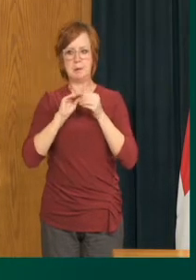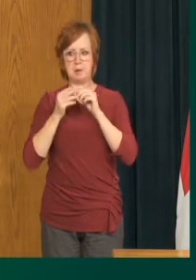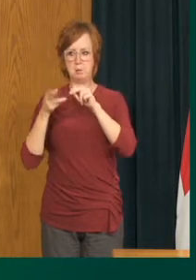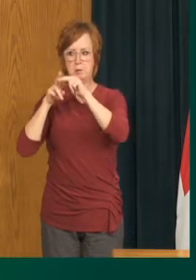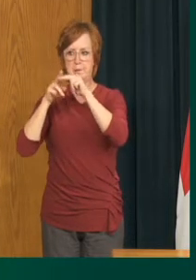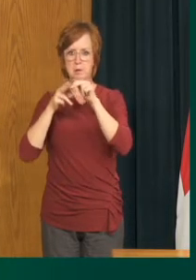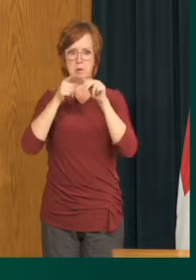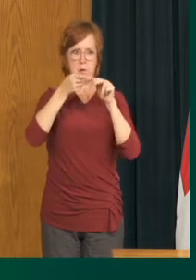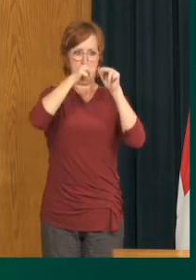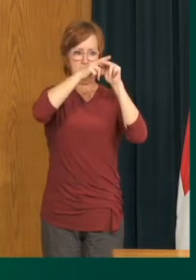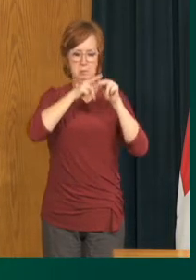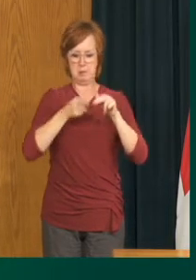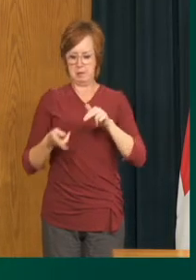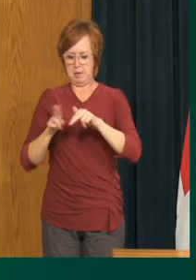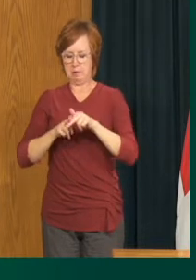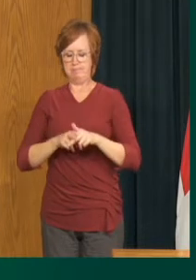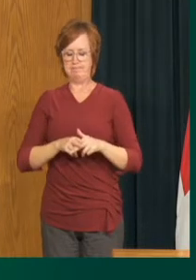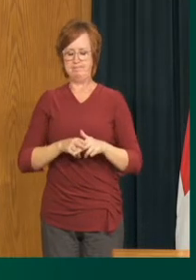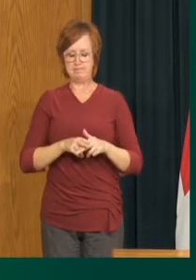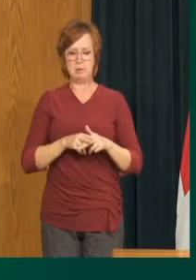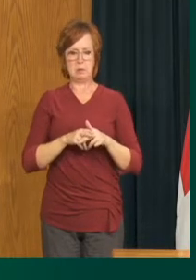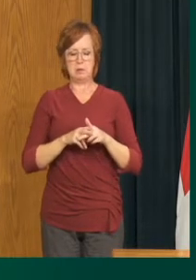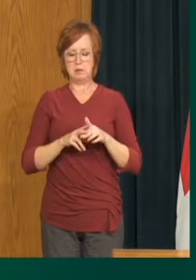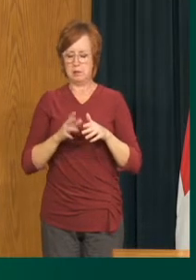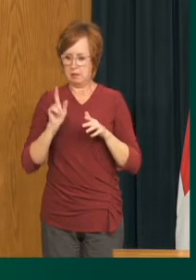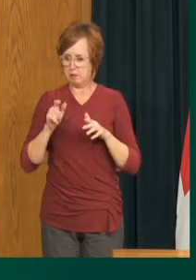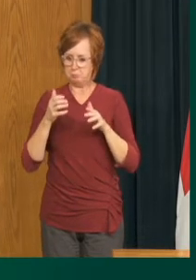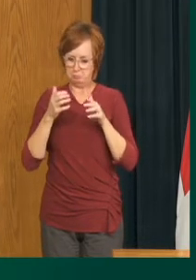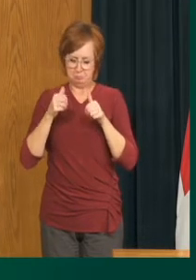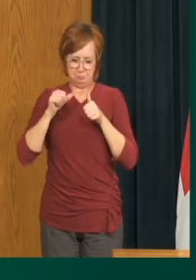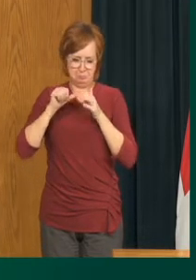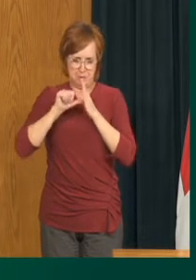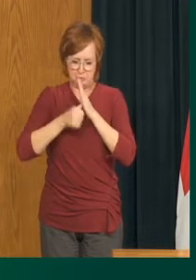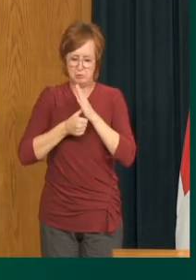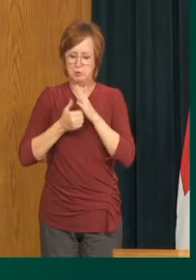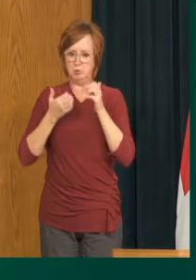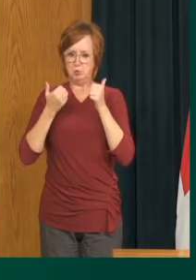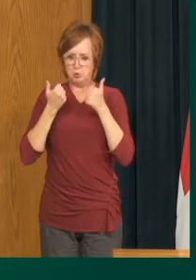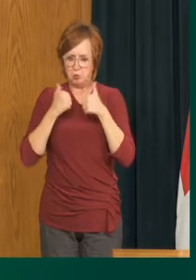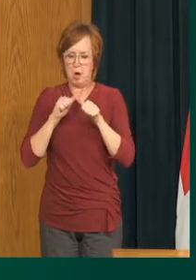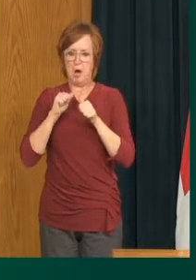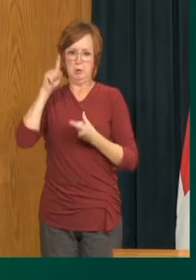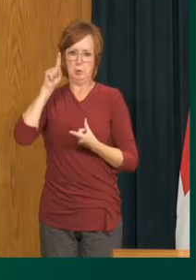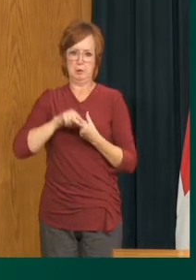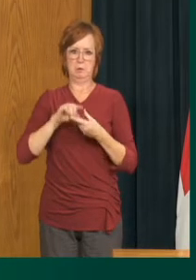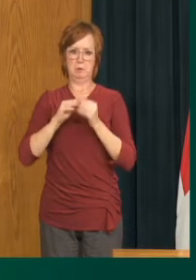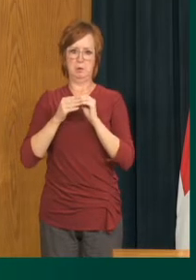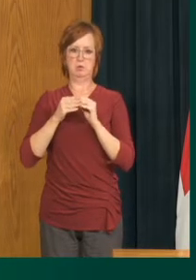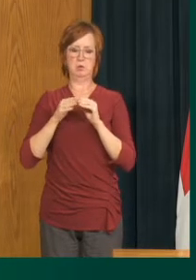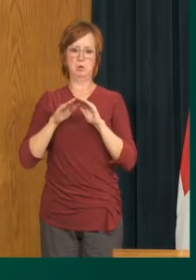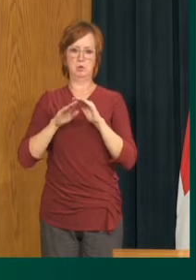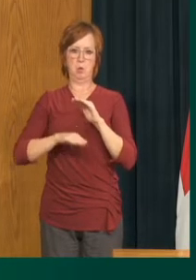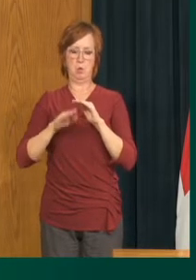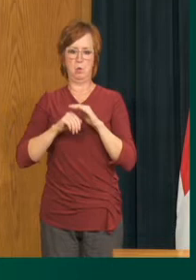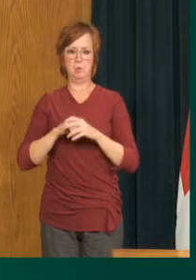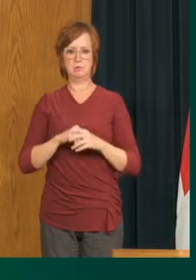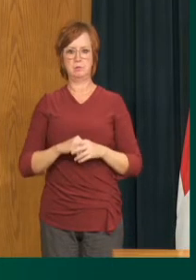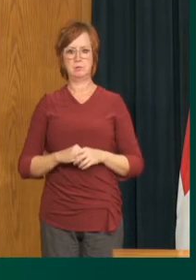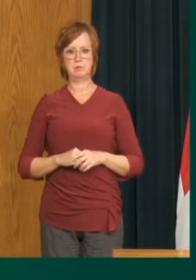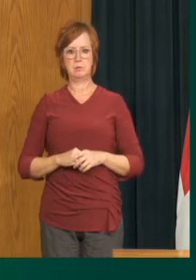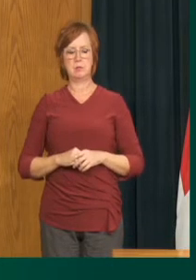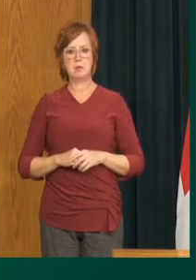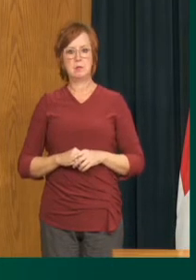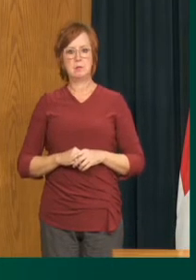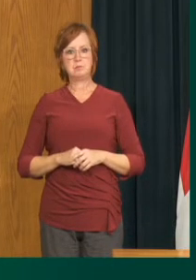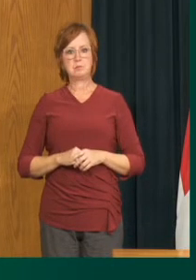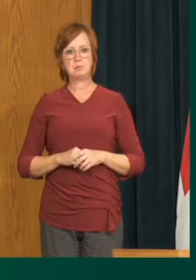remain low as we go back to school, go back to work, and socialize within the limits in a way that, while there may be the occasional case